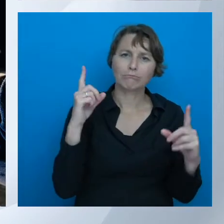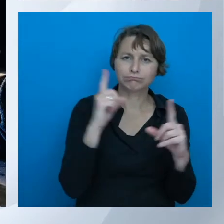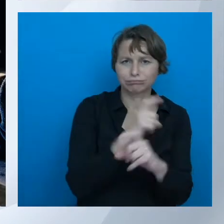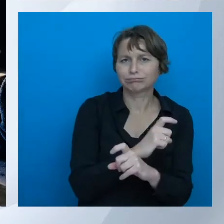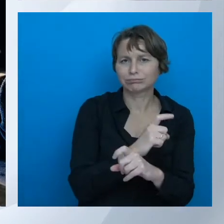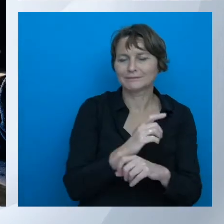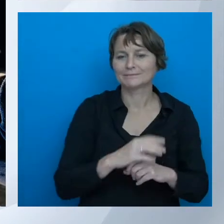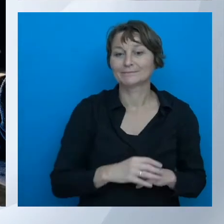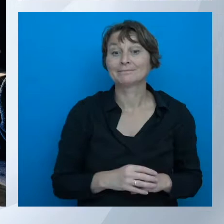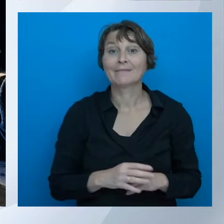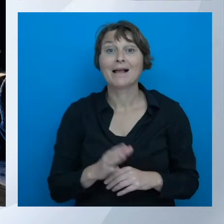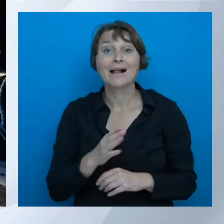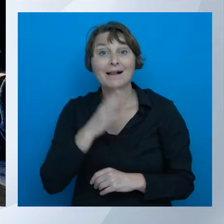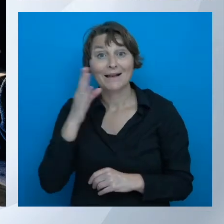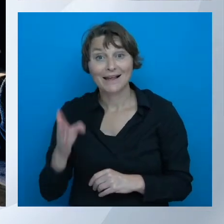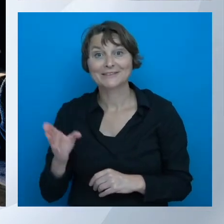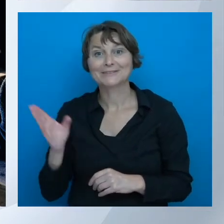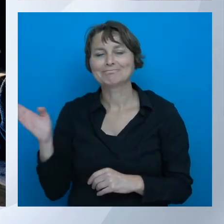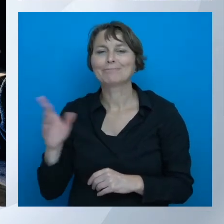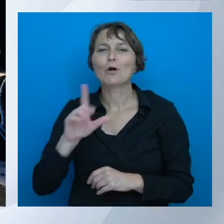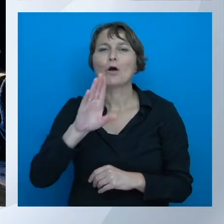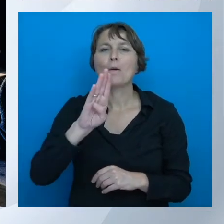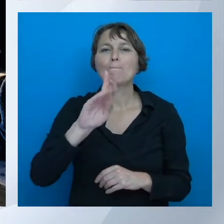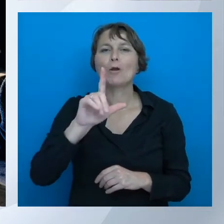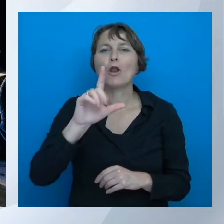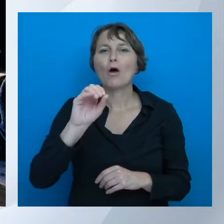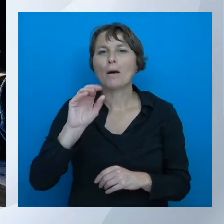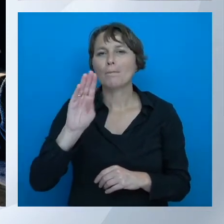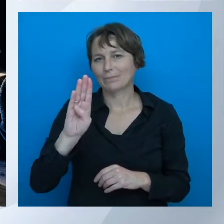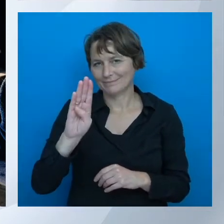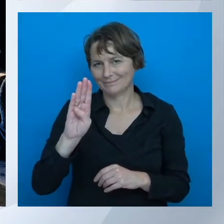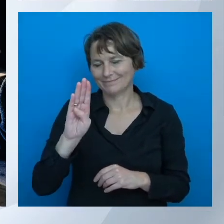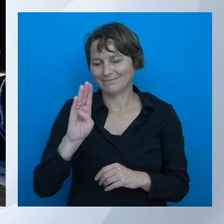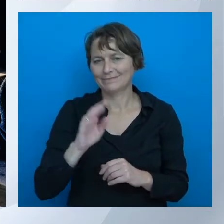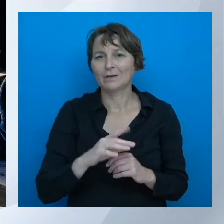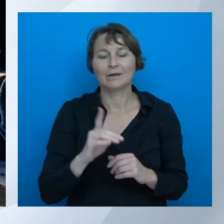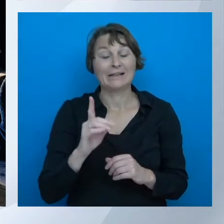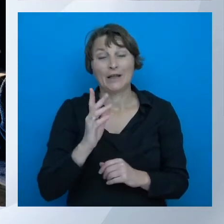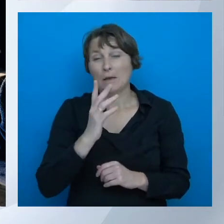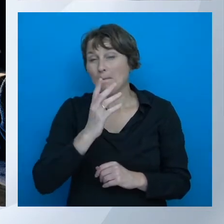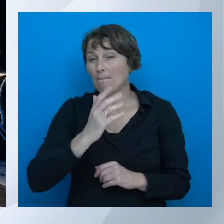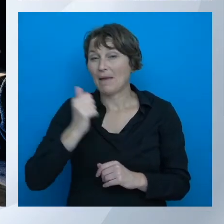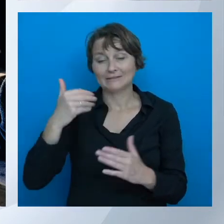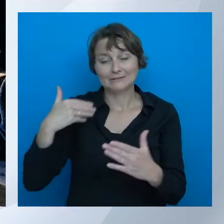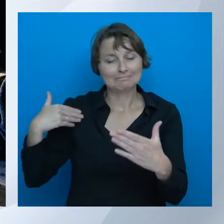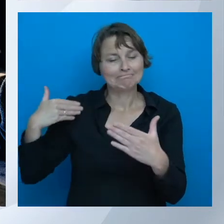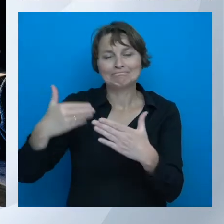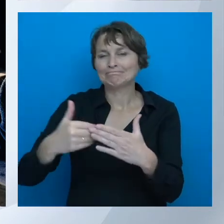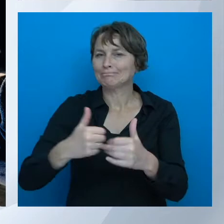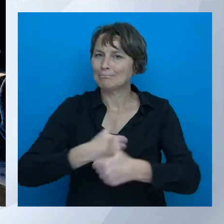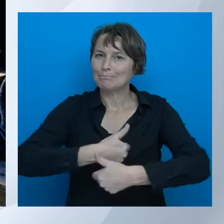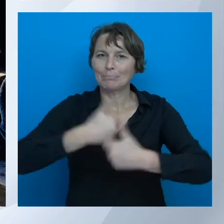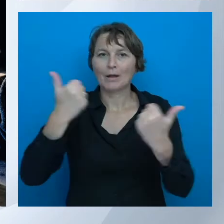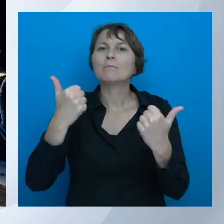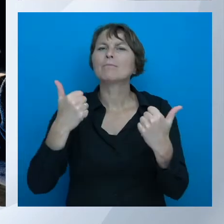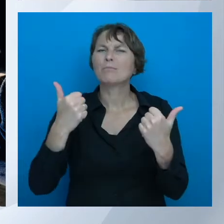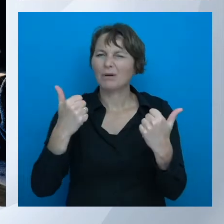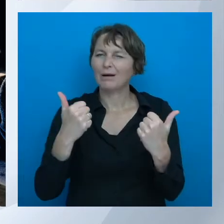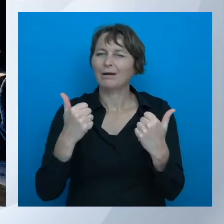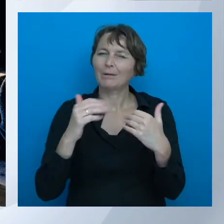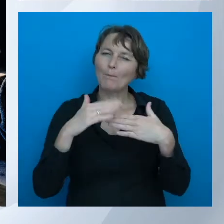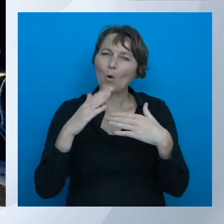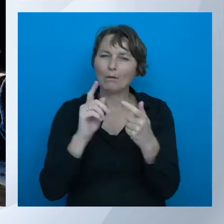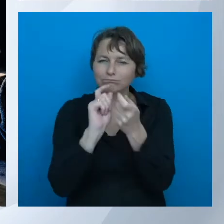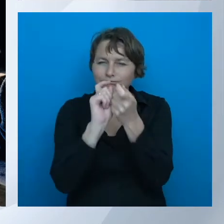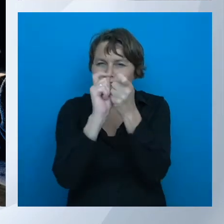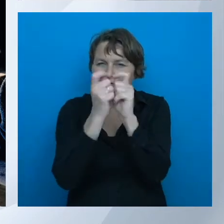finally, you do have blob storage, and basically it has the best performance so far. It does require some more configuration, because if you're